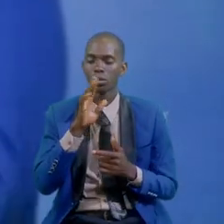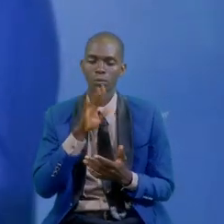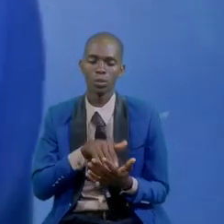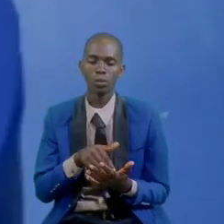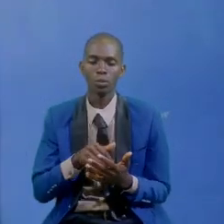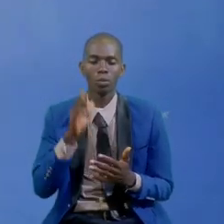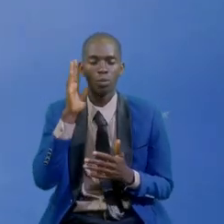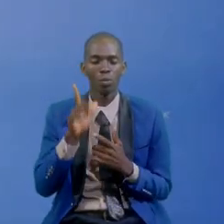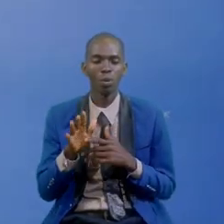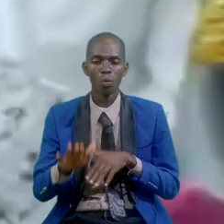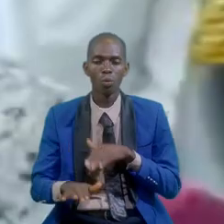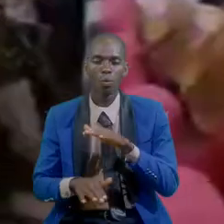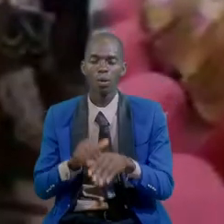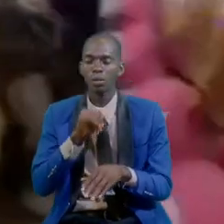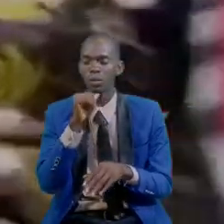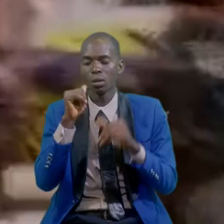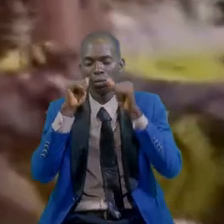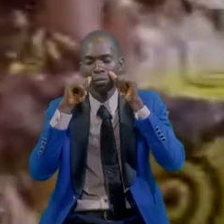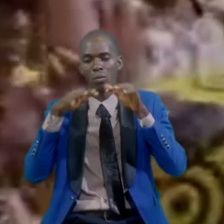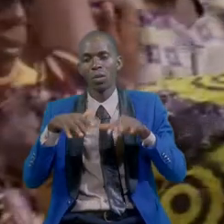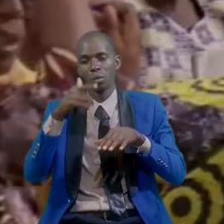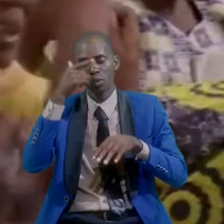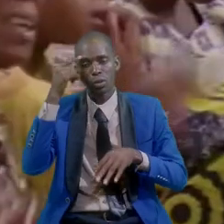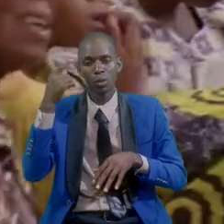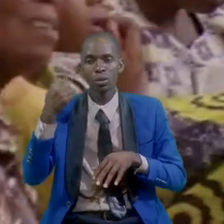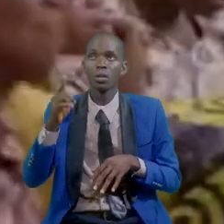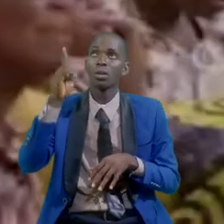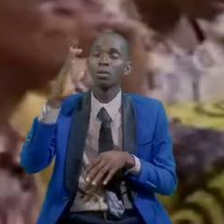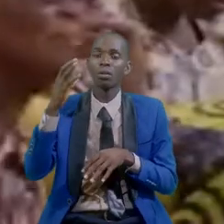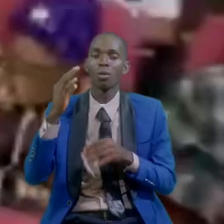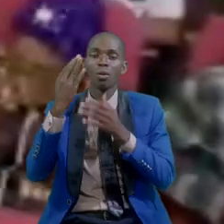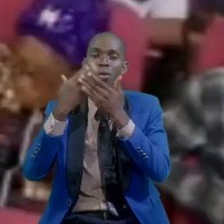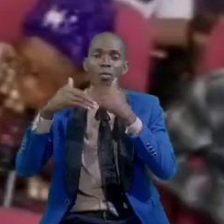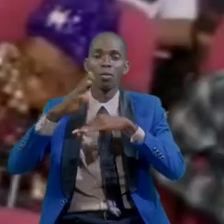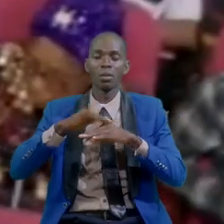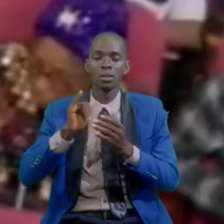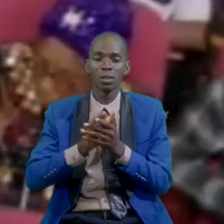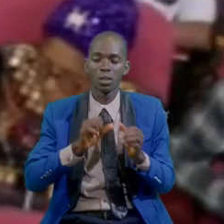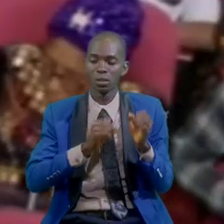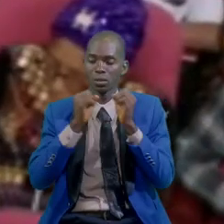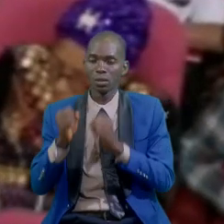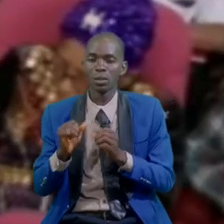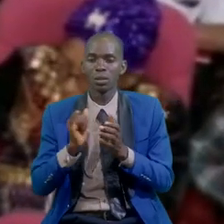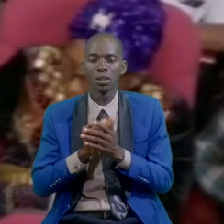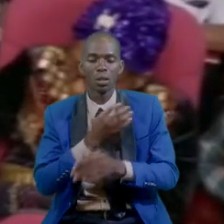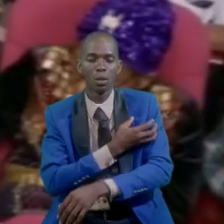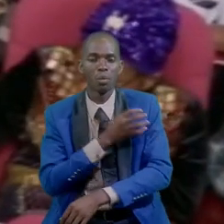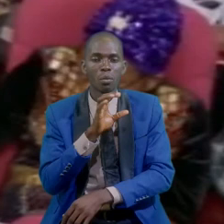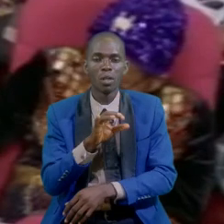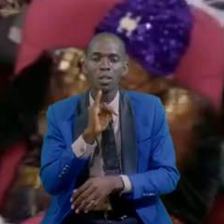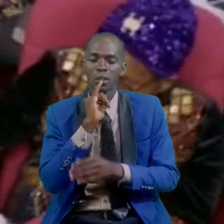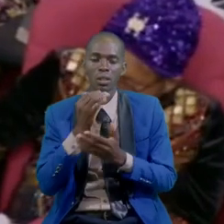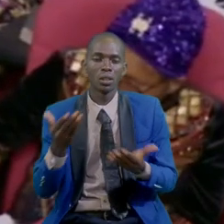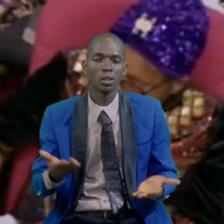and they will not faint, because the God of heaven that strengthens, that empowers, is here